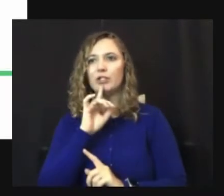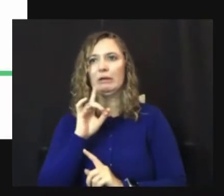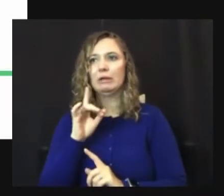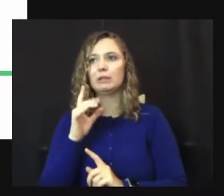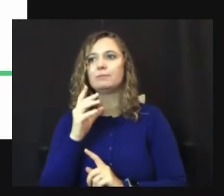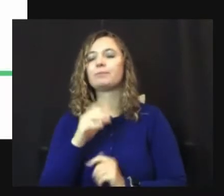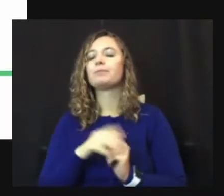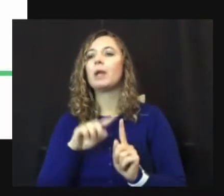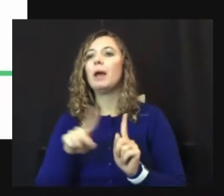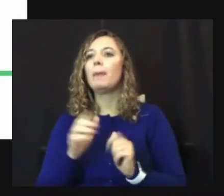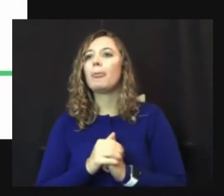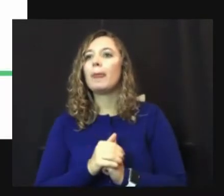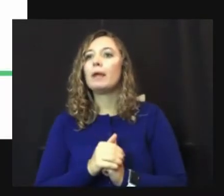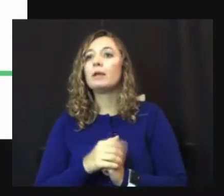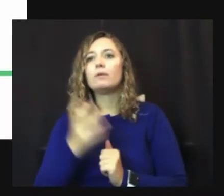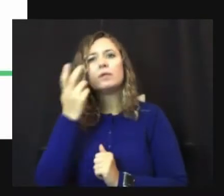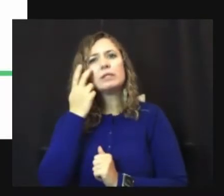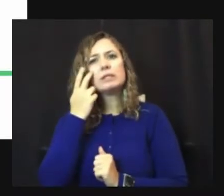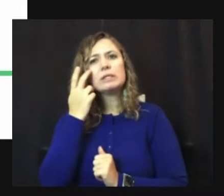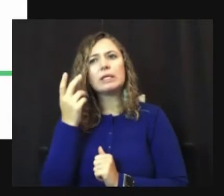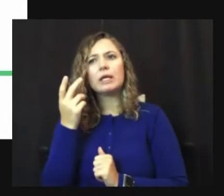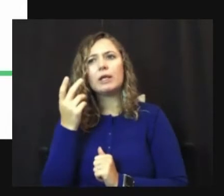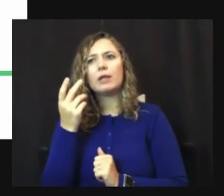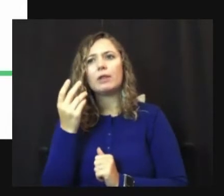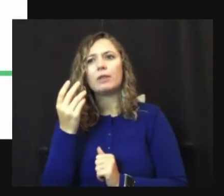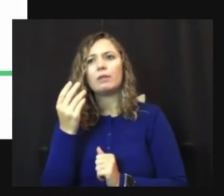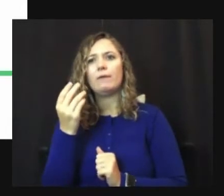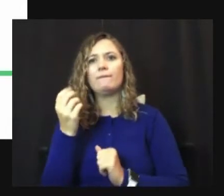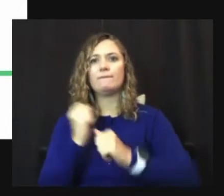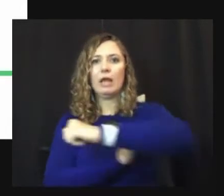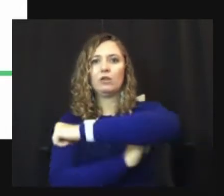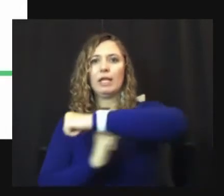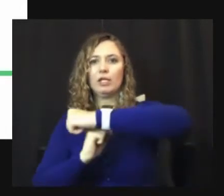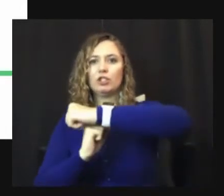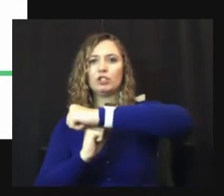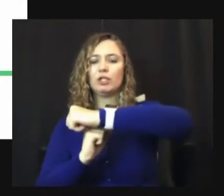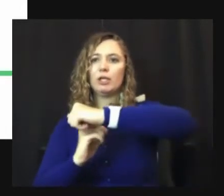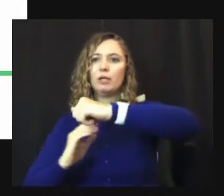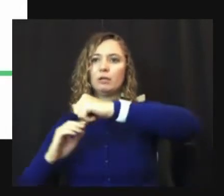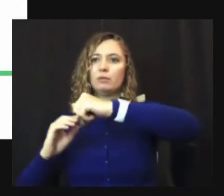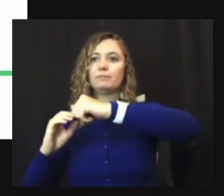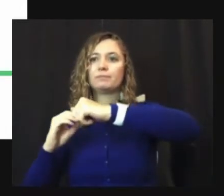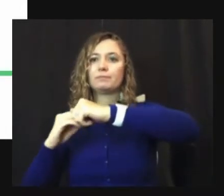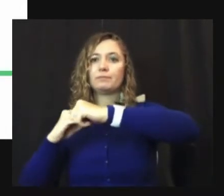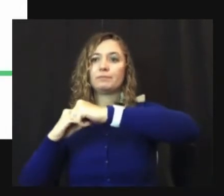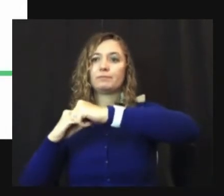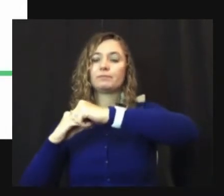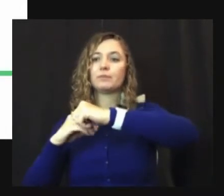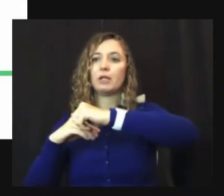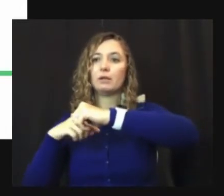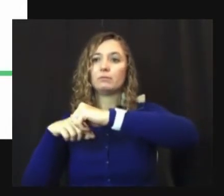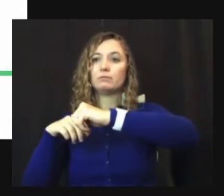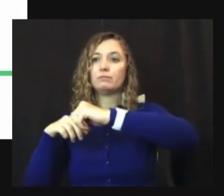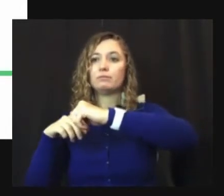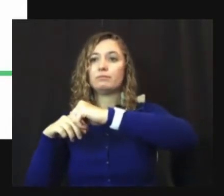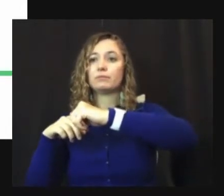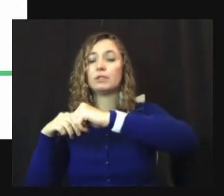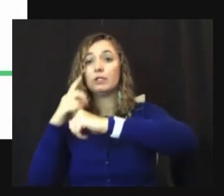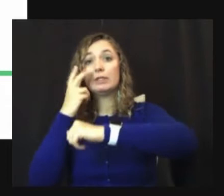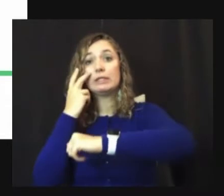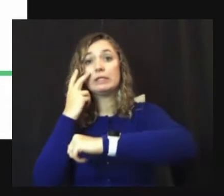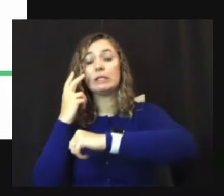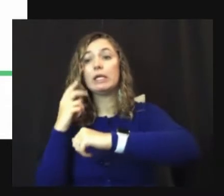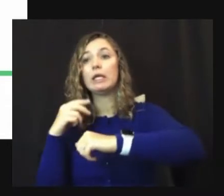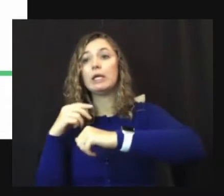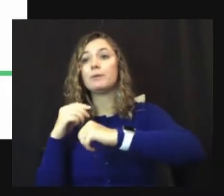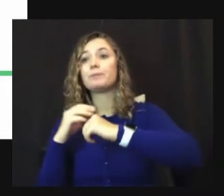So if you look at the more foundational things that, and this is a little bit some of you are